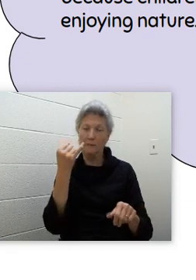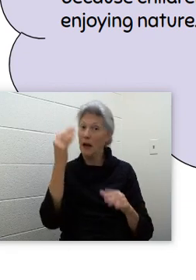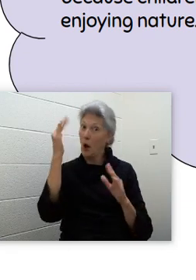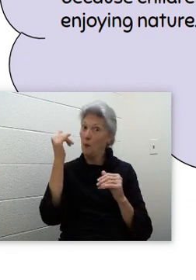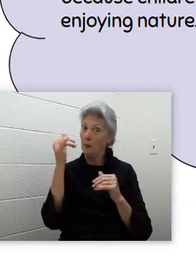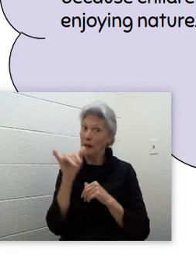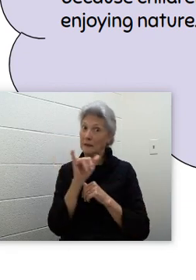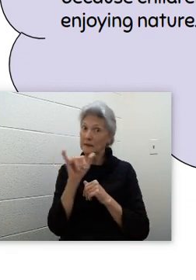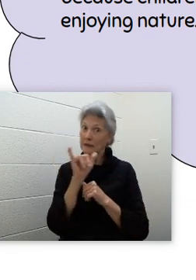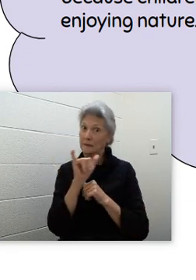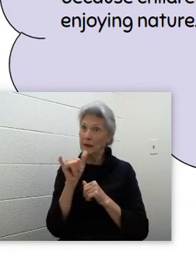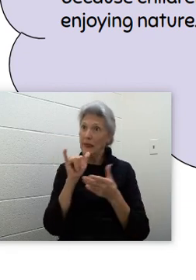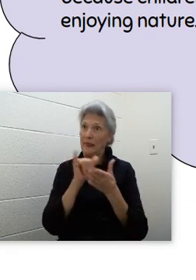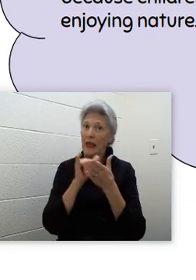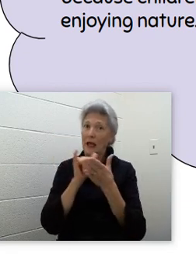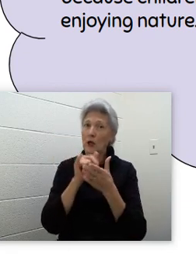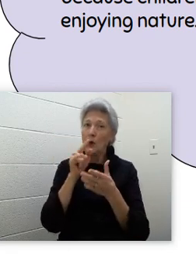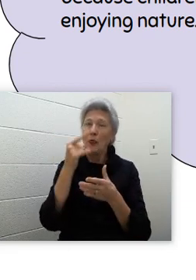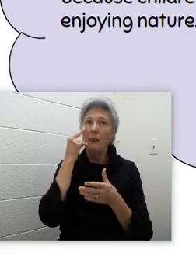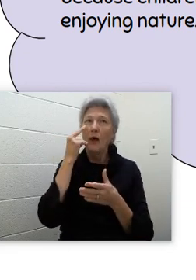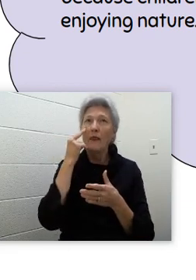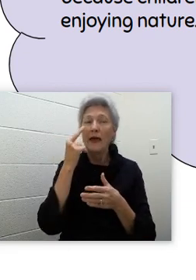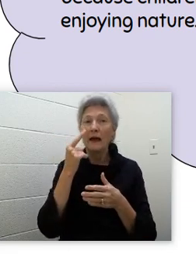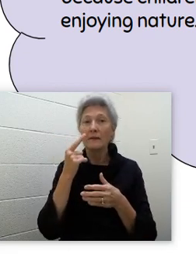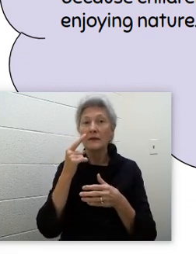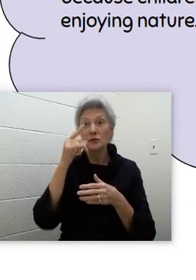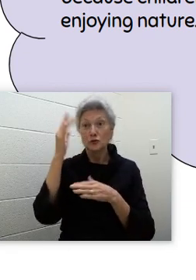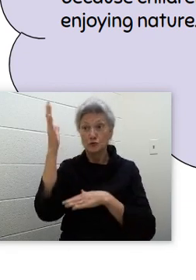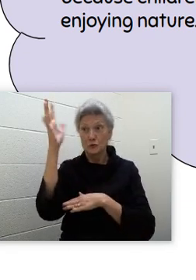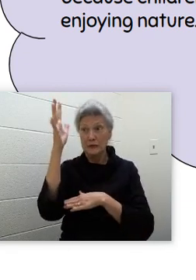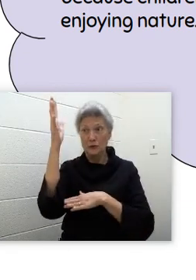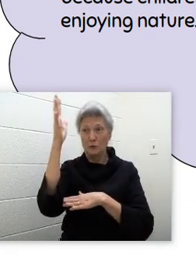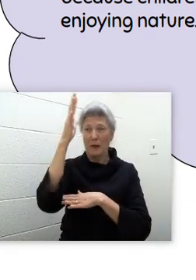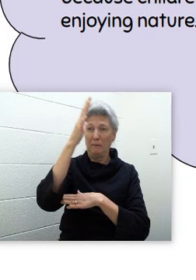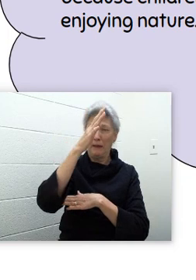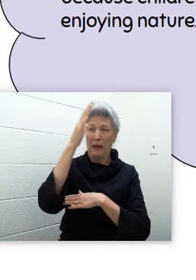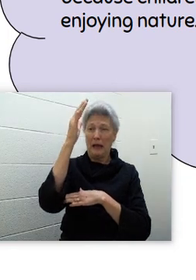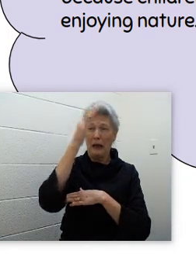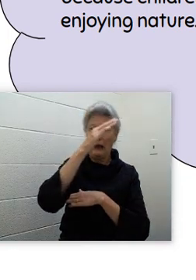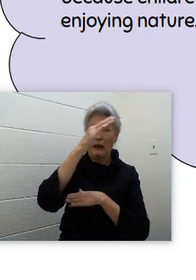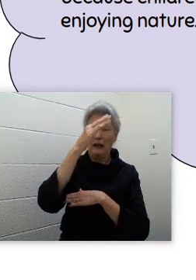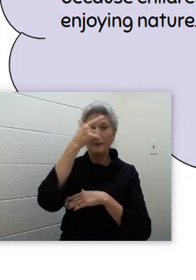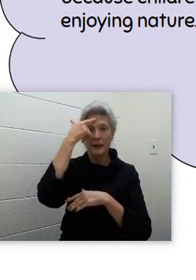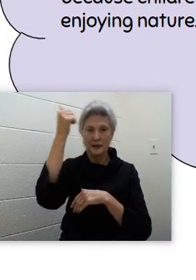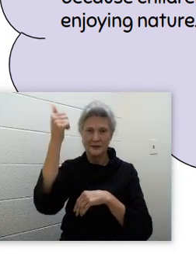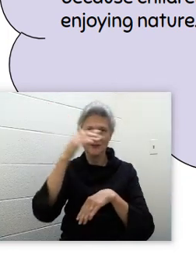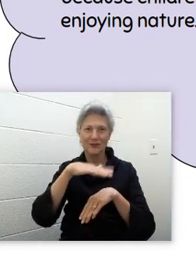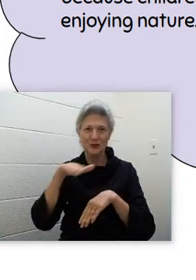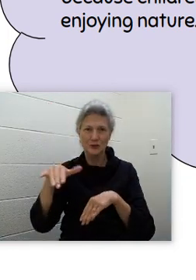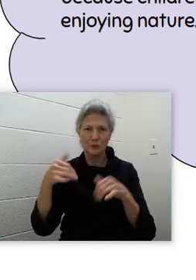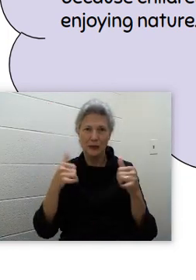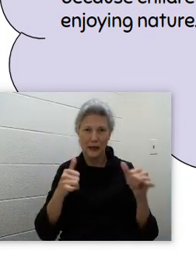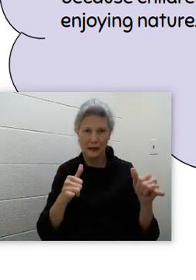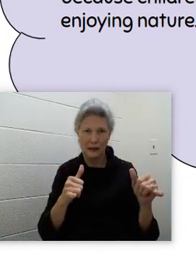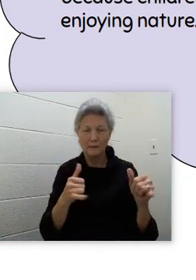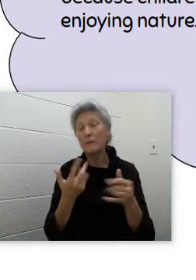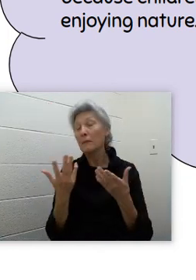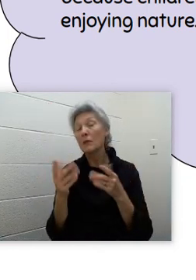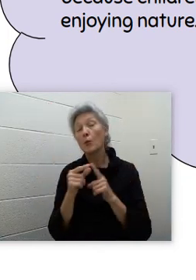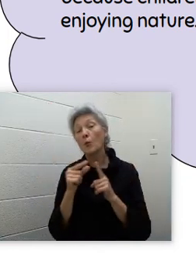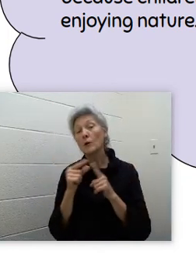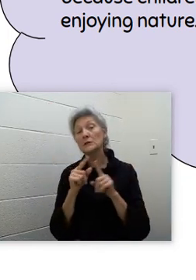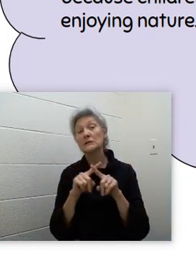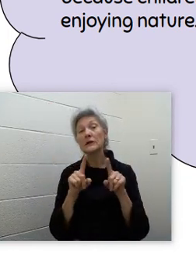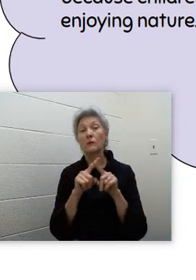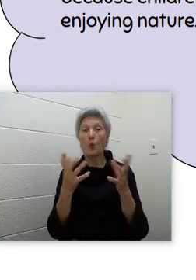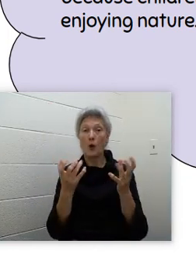the concept, that you thought that, the trees were being bent because of the children. So although our words might be different,